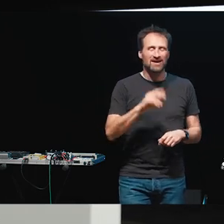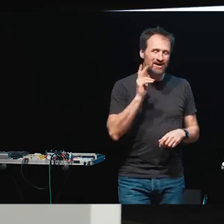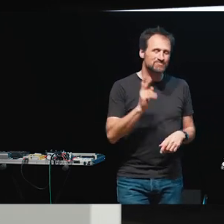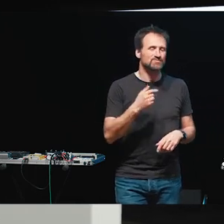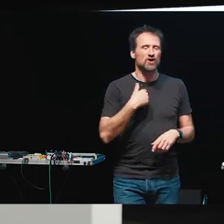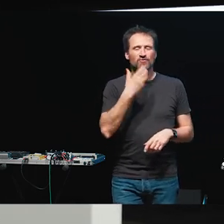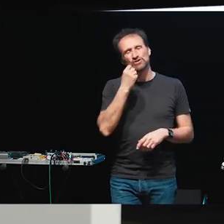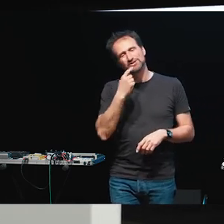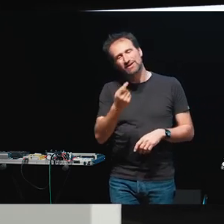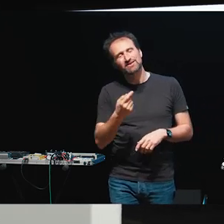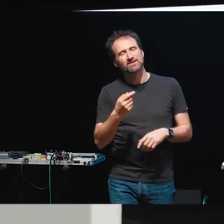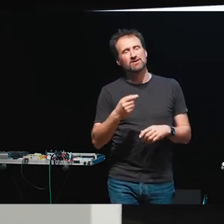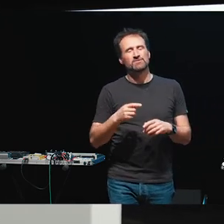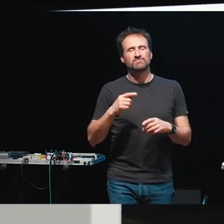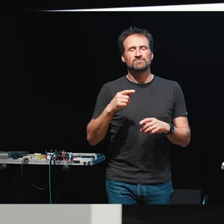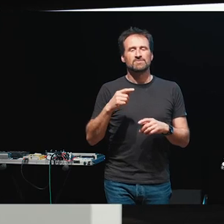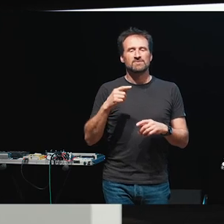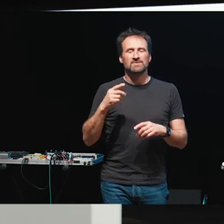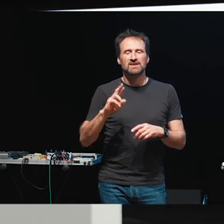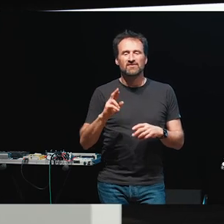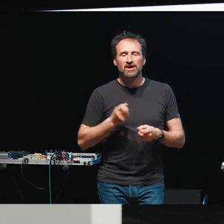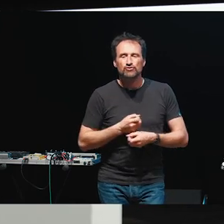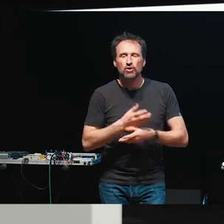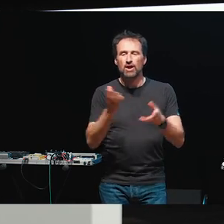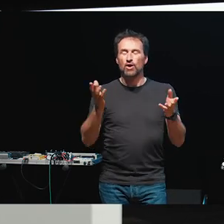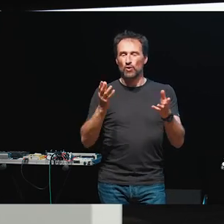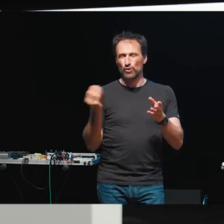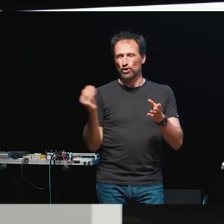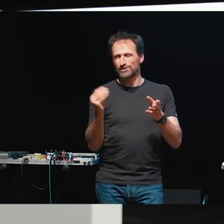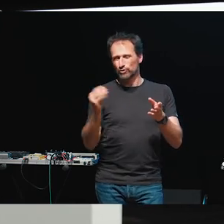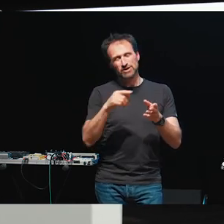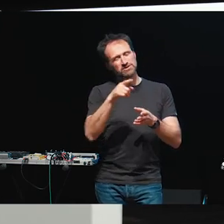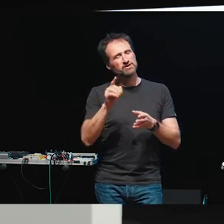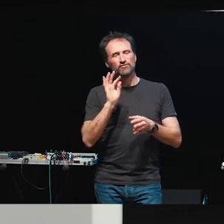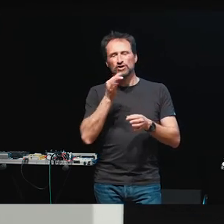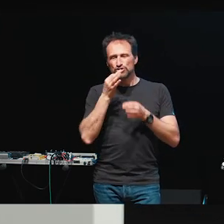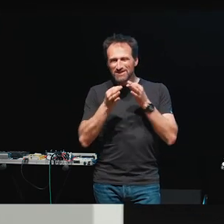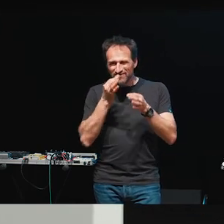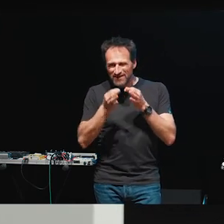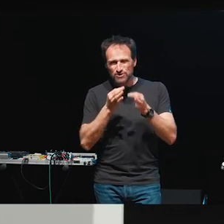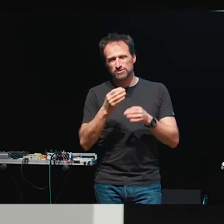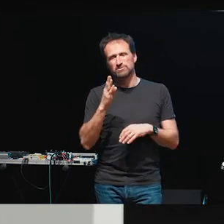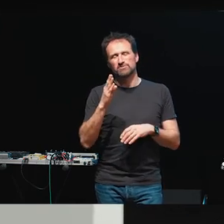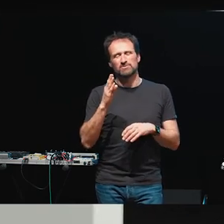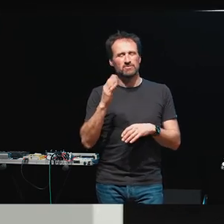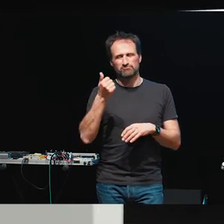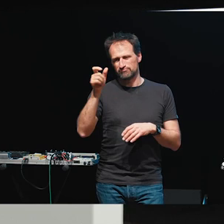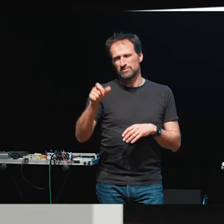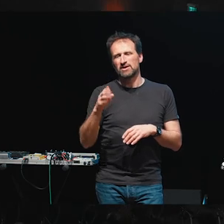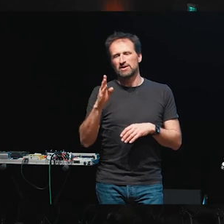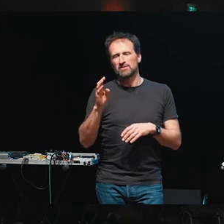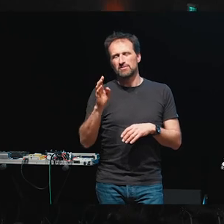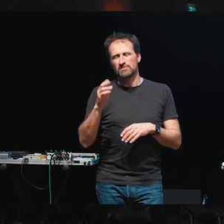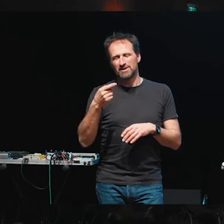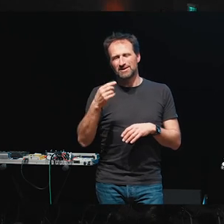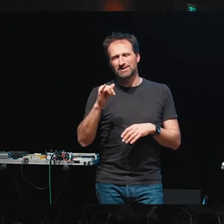wanted to mention that Rollup contributors have also been great contributors to specifications. For example, Guy Bedford has been very active in something you might